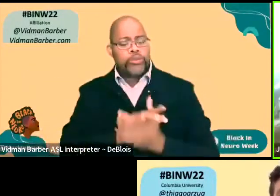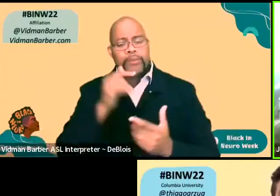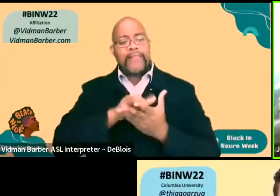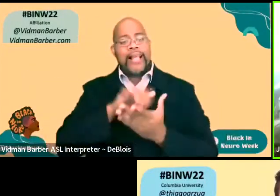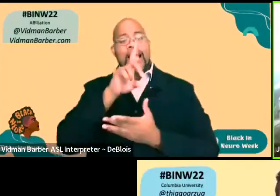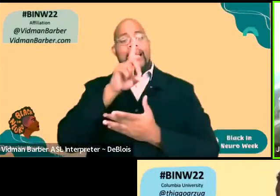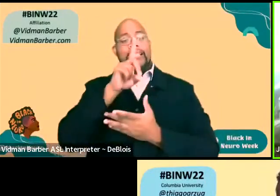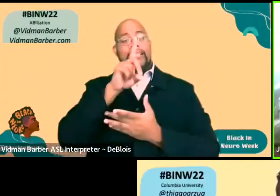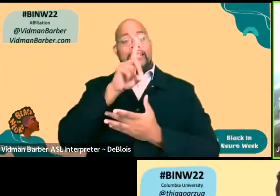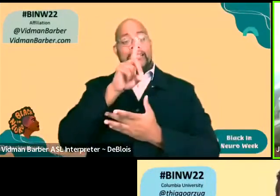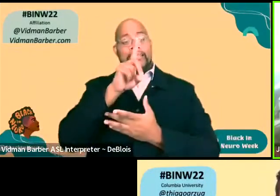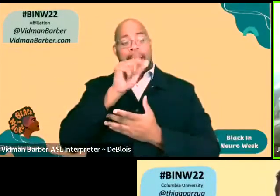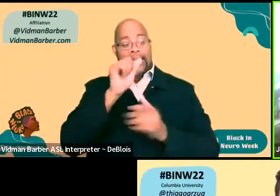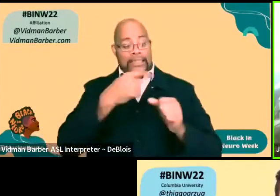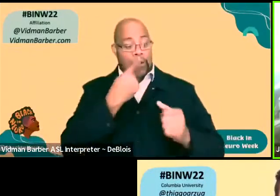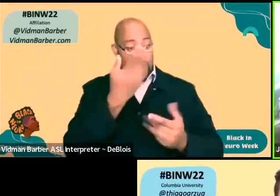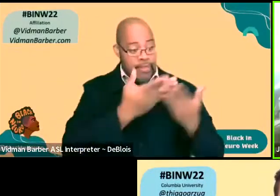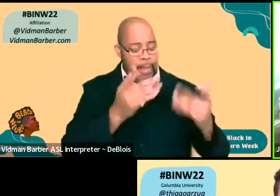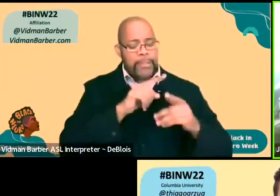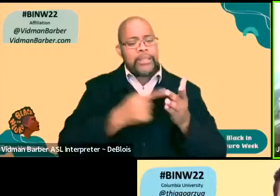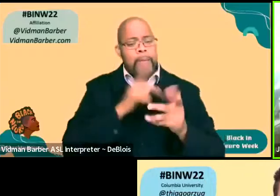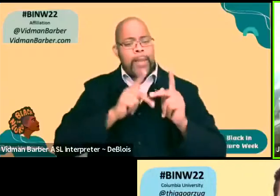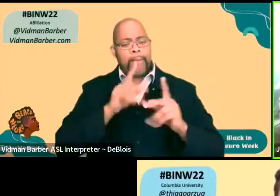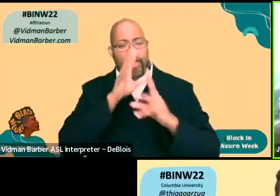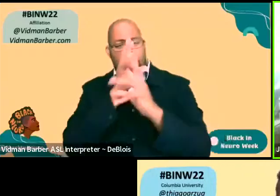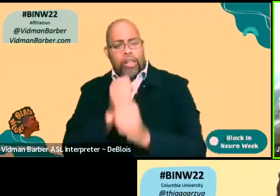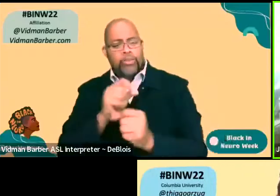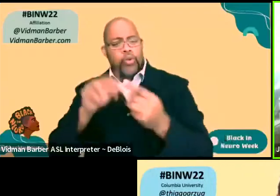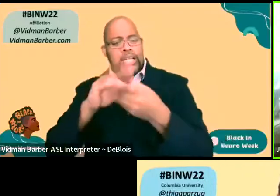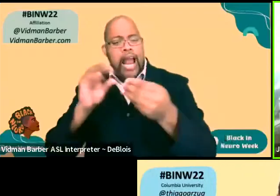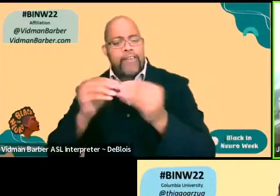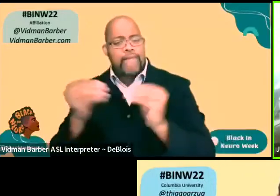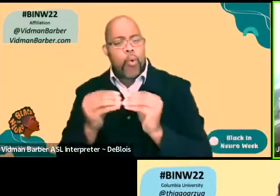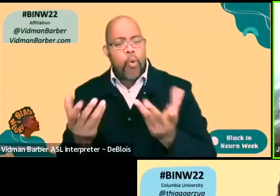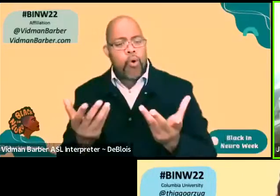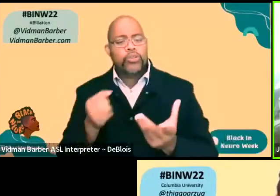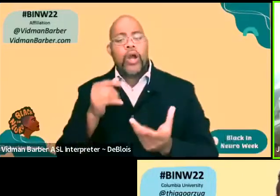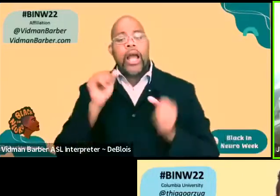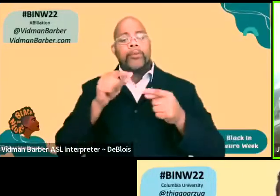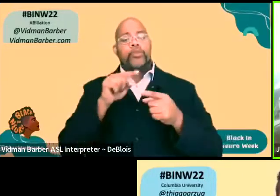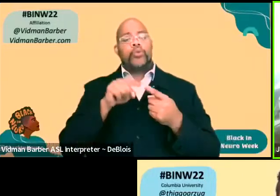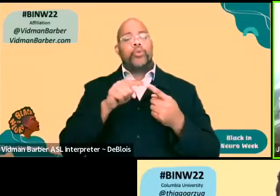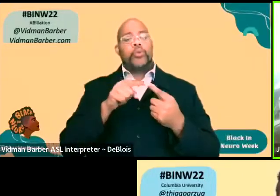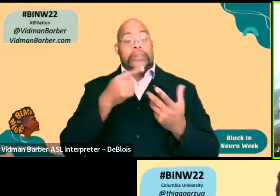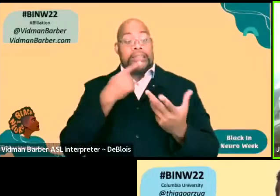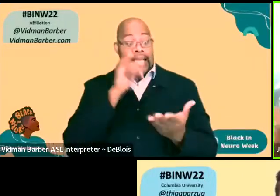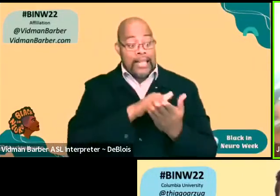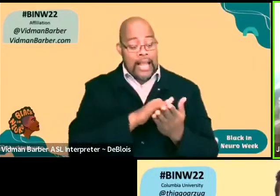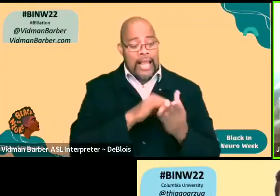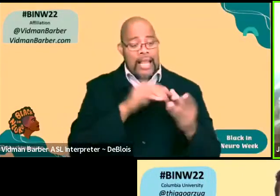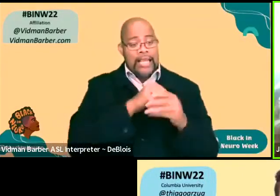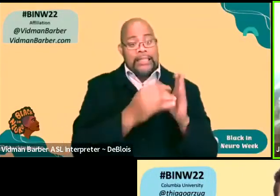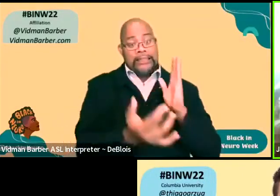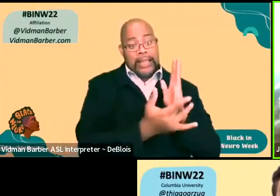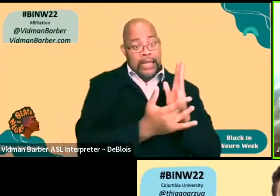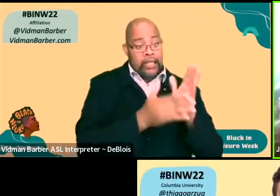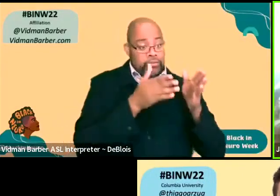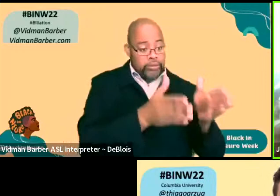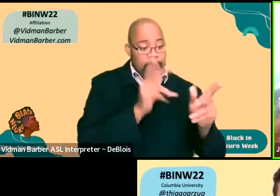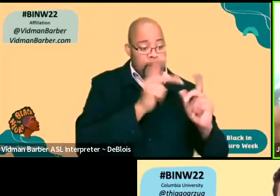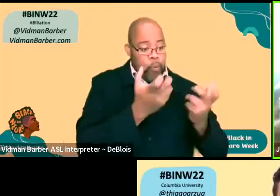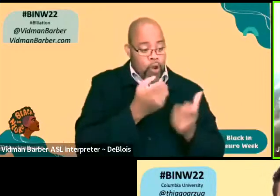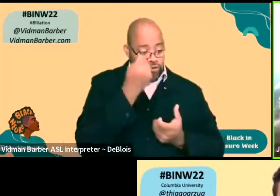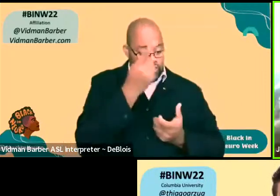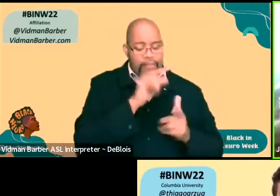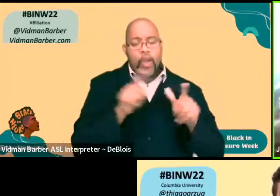data can say one thing, but then sometimes people are just drawn to narrative more. And so being able to kind of say it in a technical way that people will